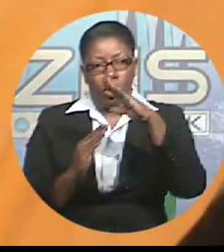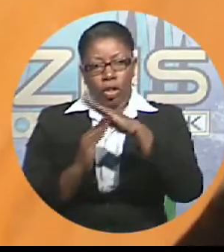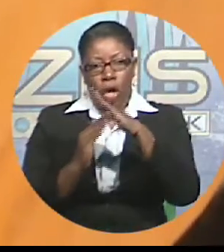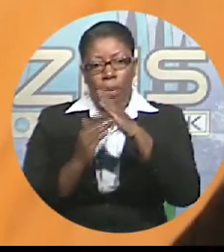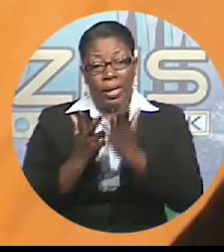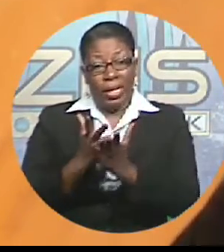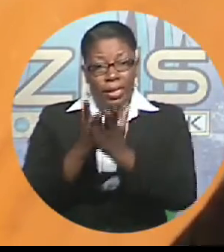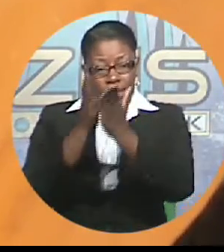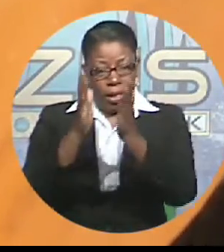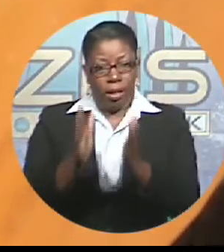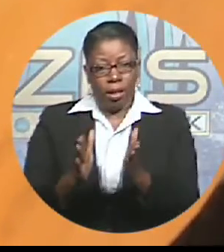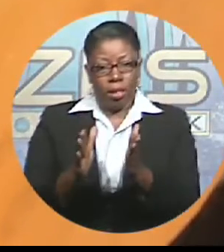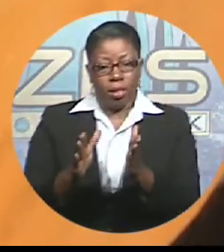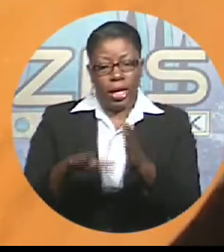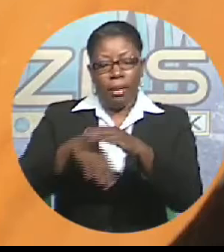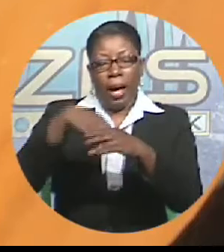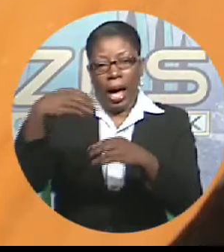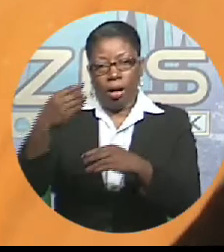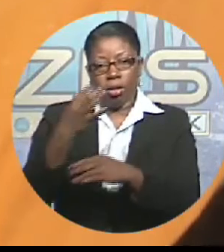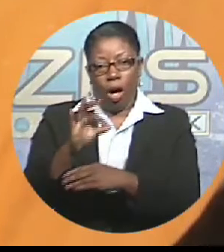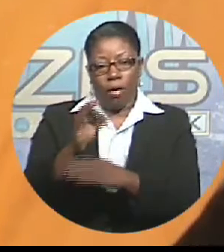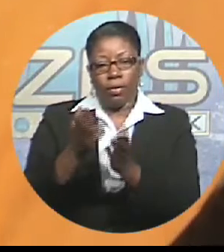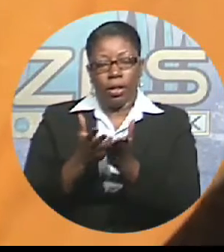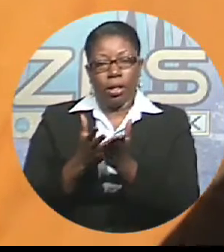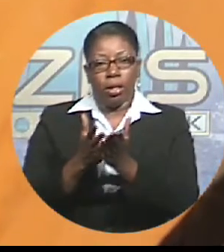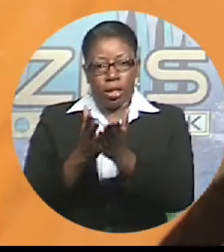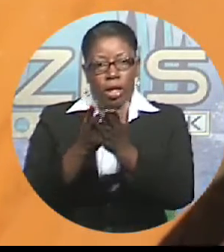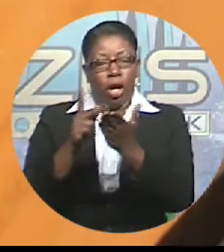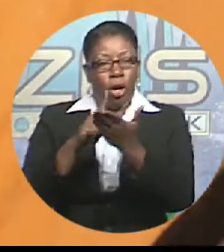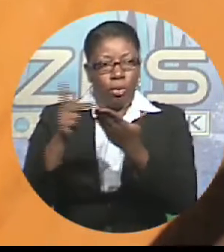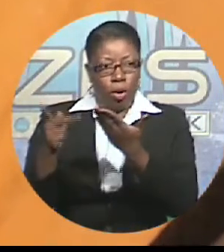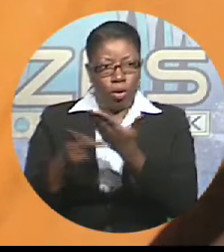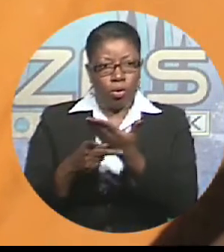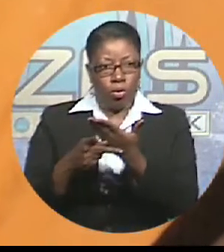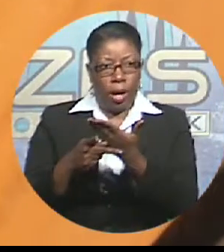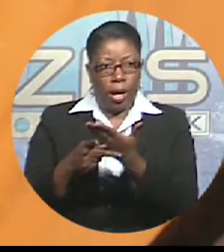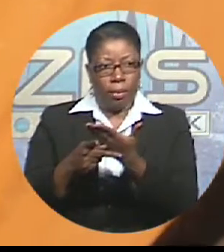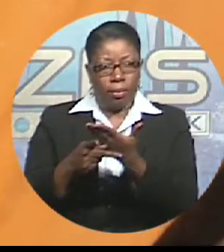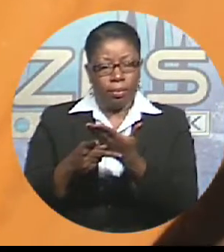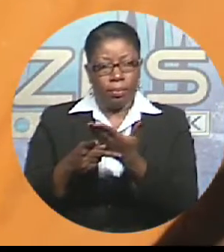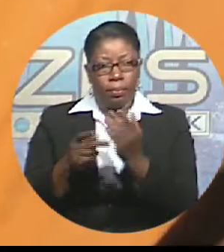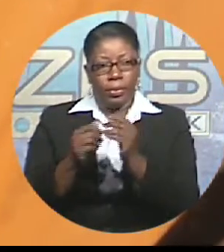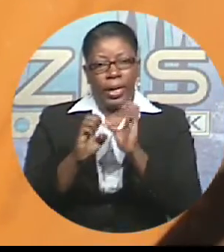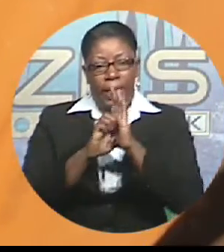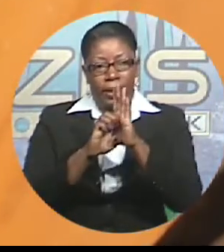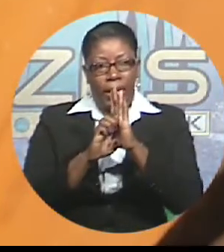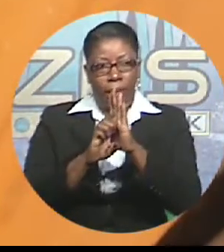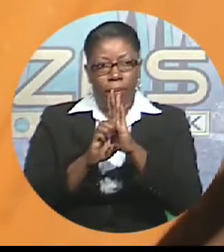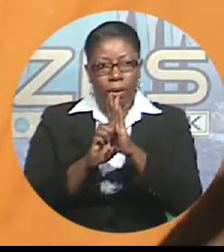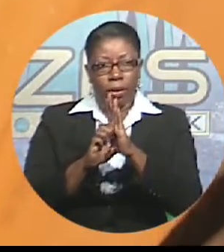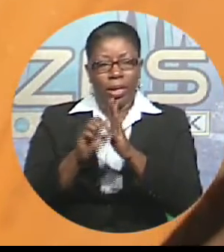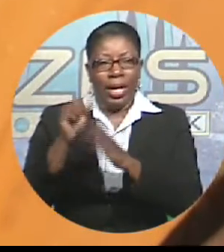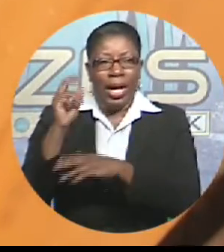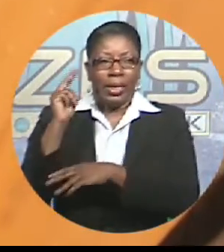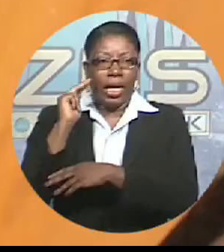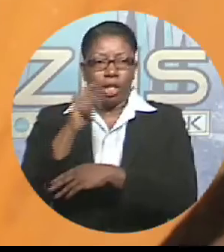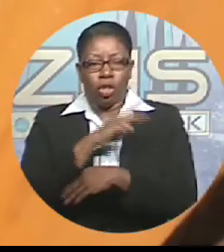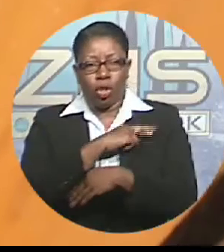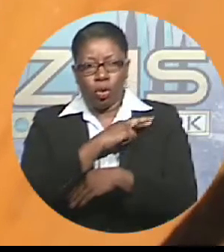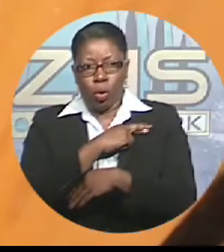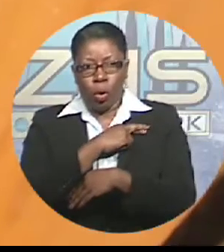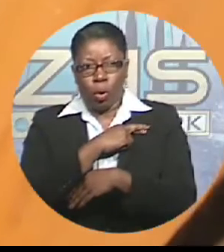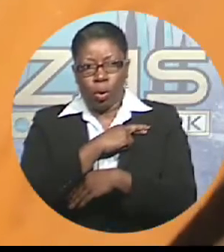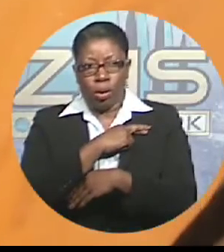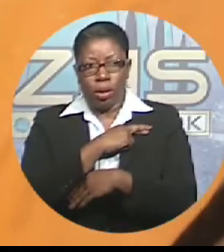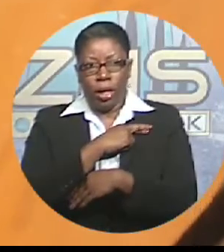country came out of our junior program, to name a few. Stefan Knowles, and you have Nayushi Roll, and a few of those others.